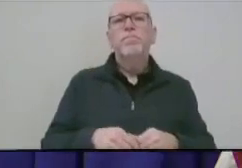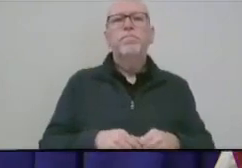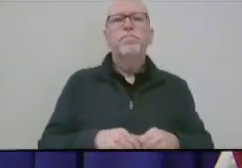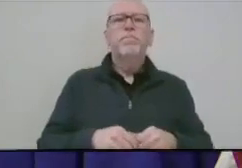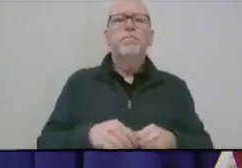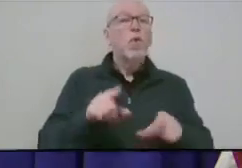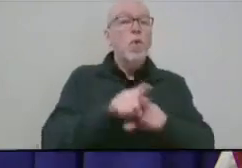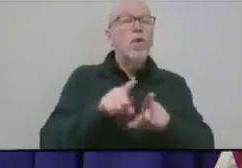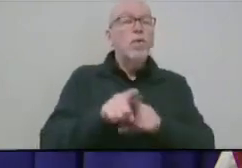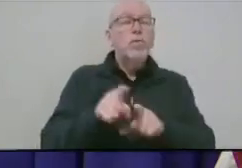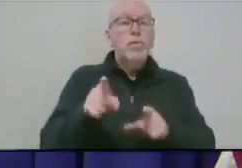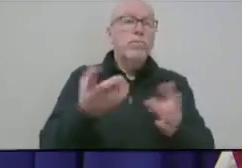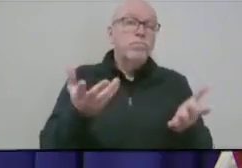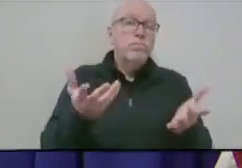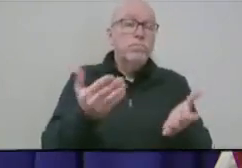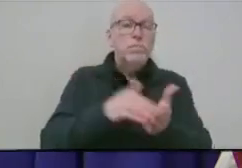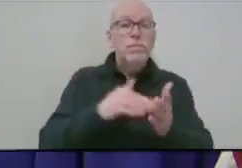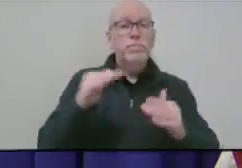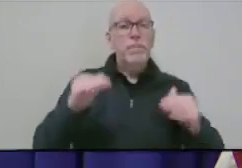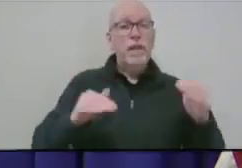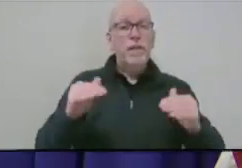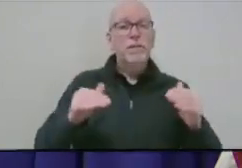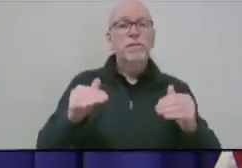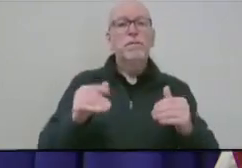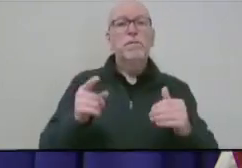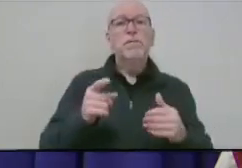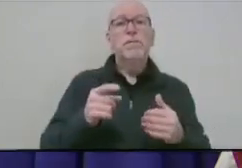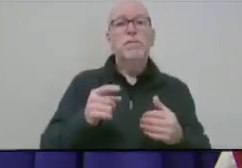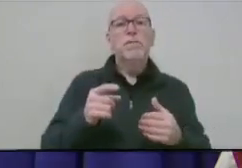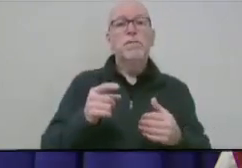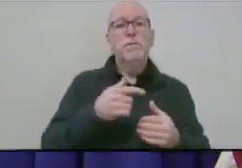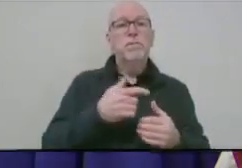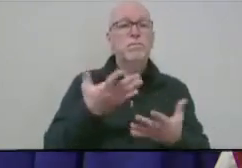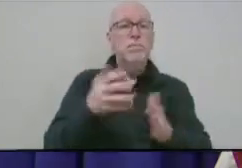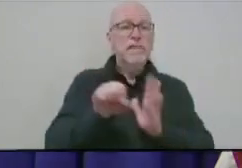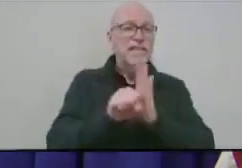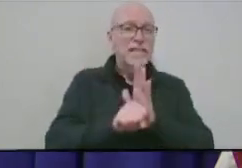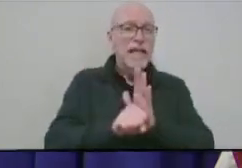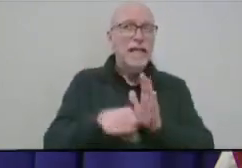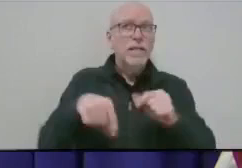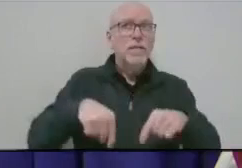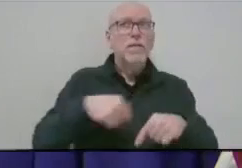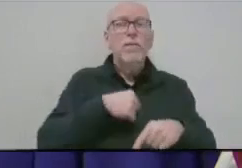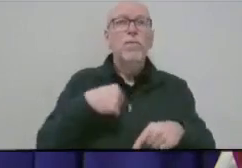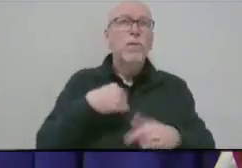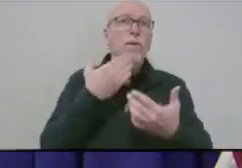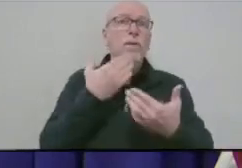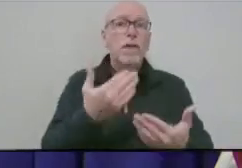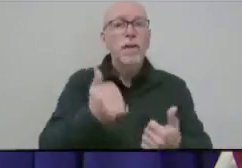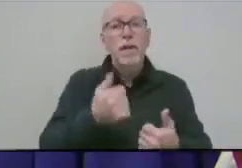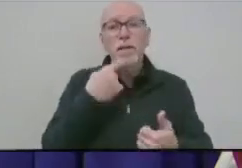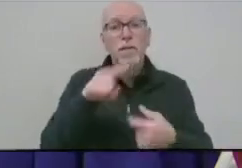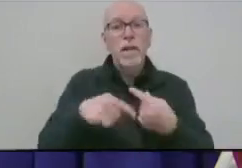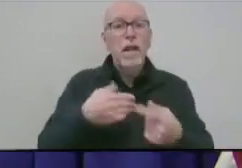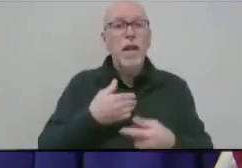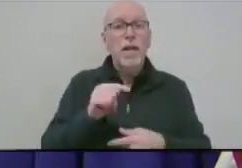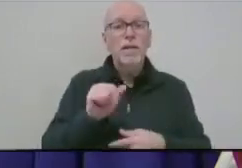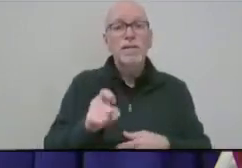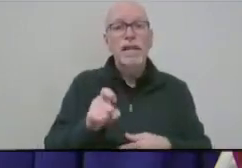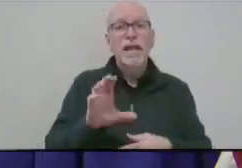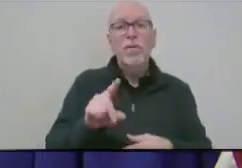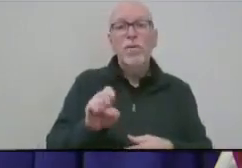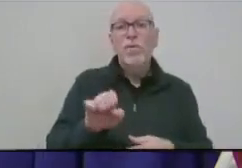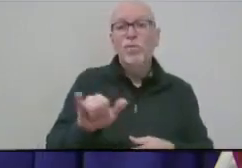Also, again, balancing that we're a state that thankfully, you could say this about our tax code too, by the